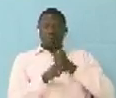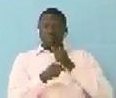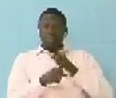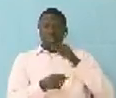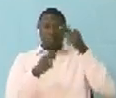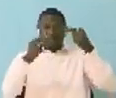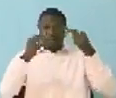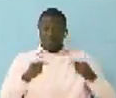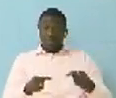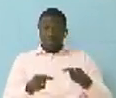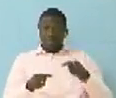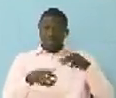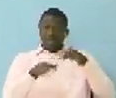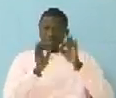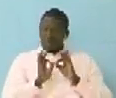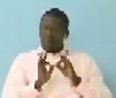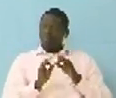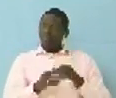simple.